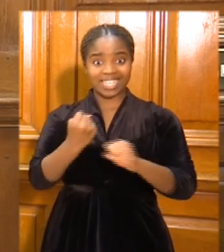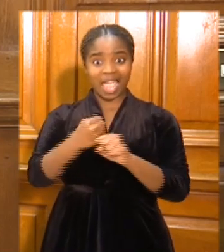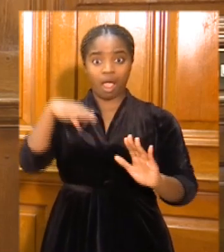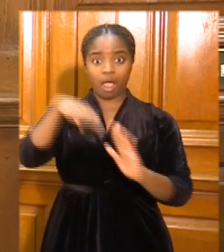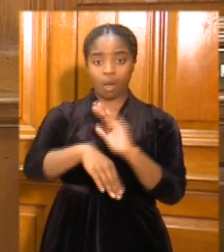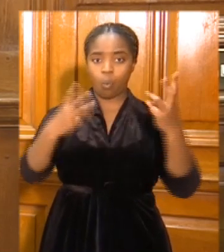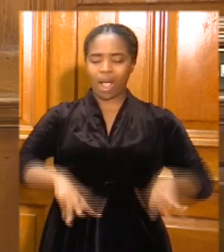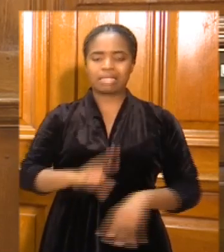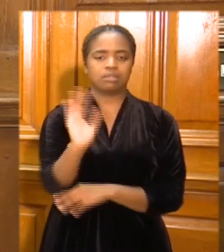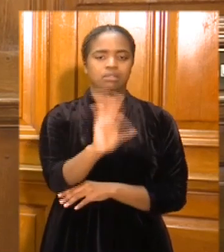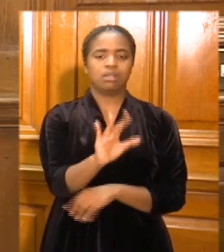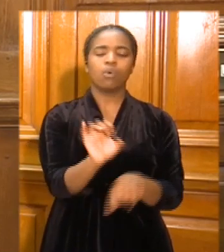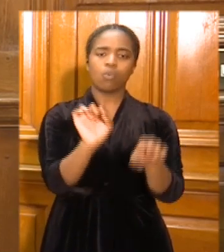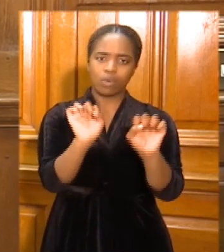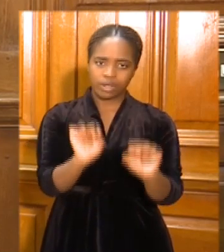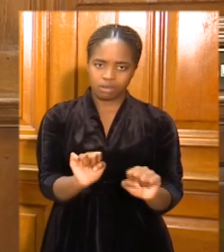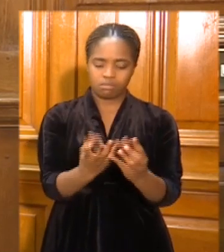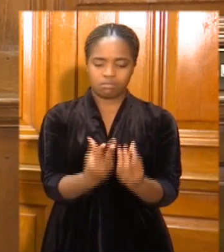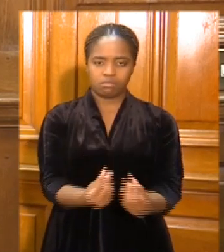year school.